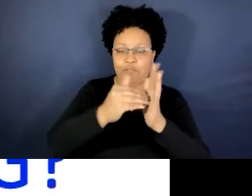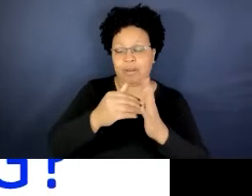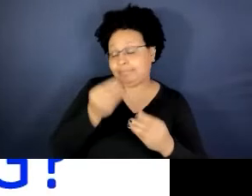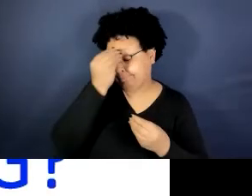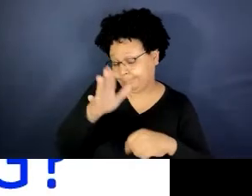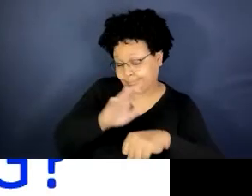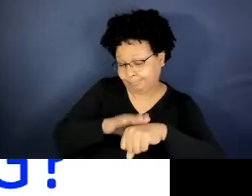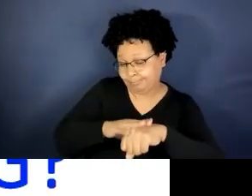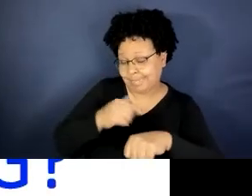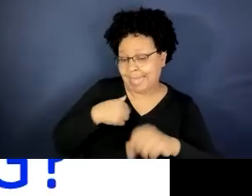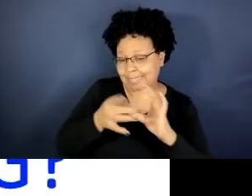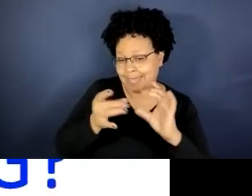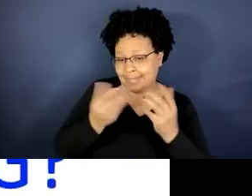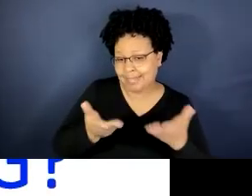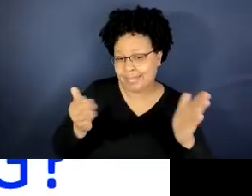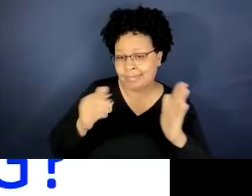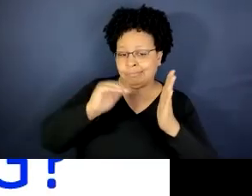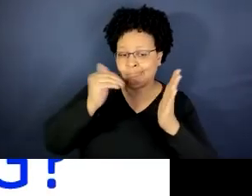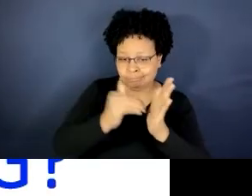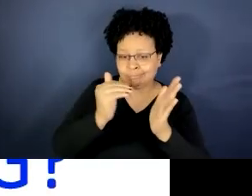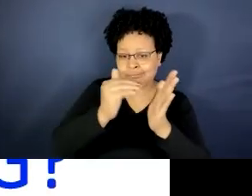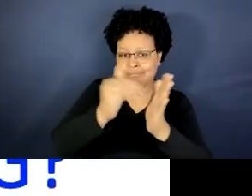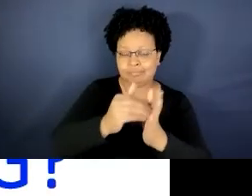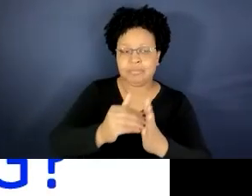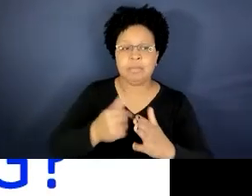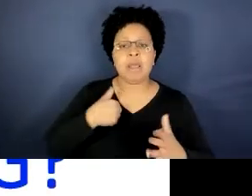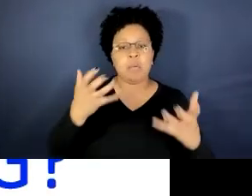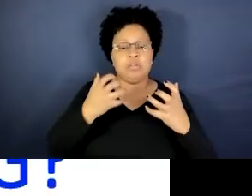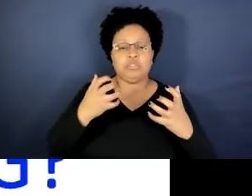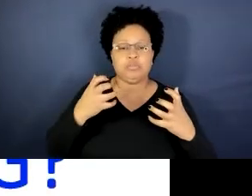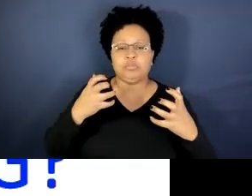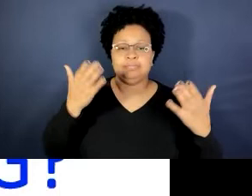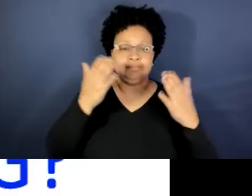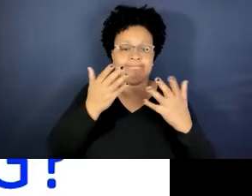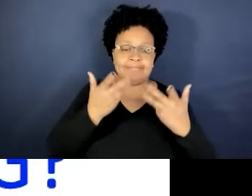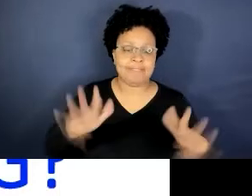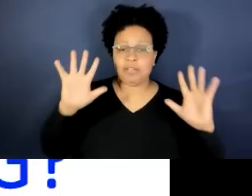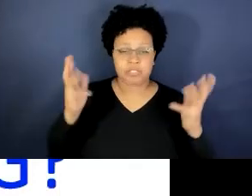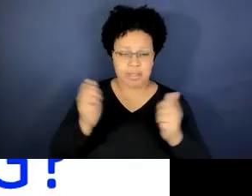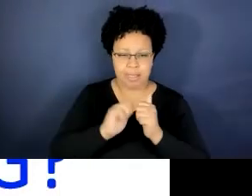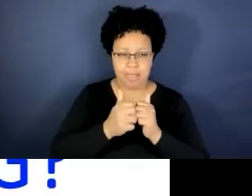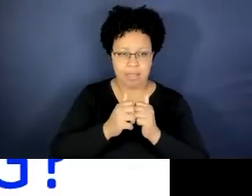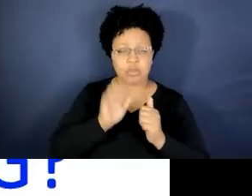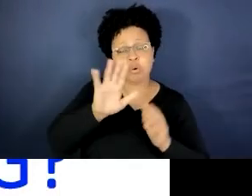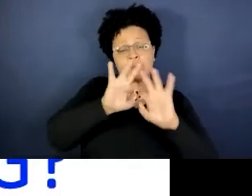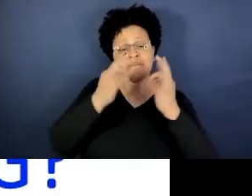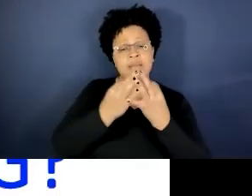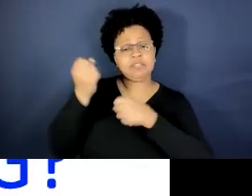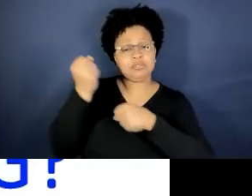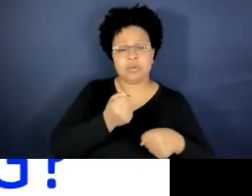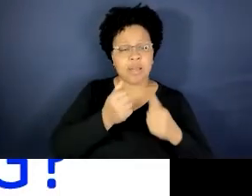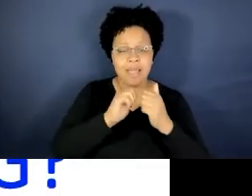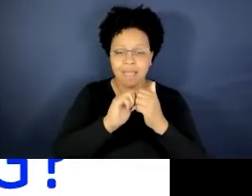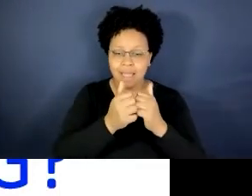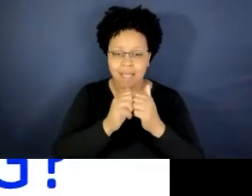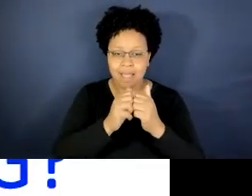myself because I think it's important. But this is how I want to close out. What makes your family strong? And you'll get